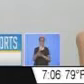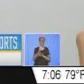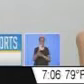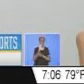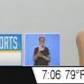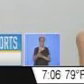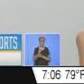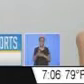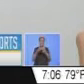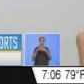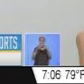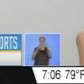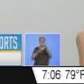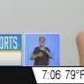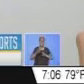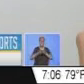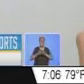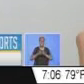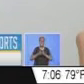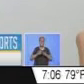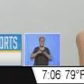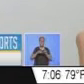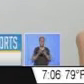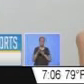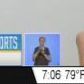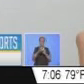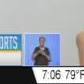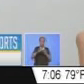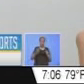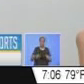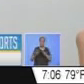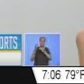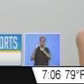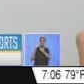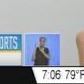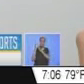3,656 buildings assessed so far in Grand Bahama,